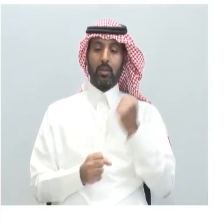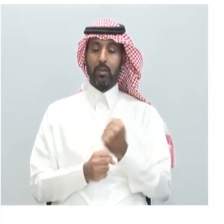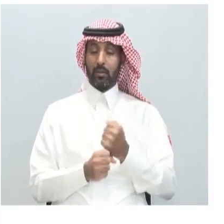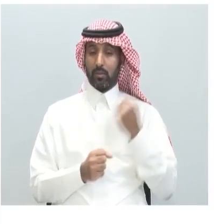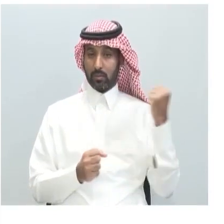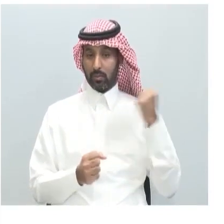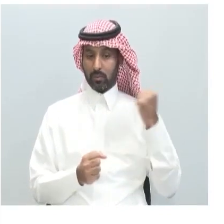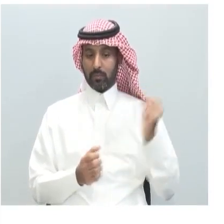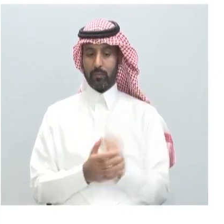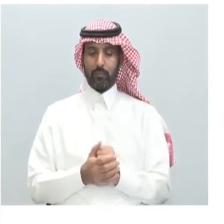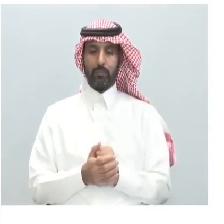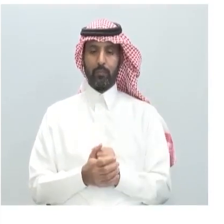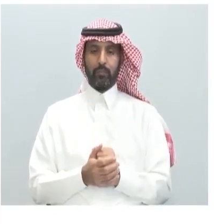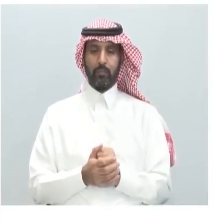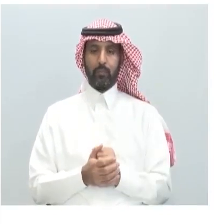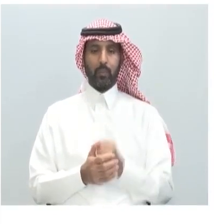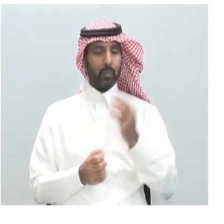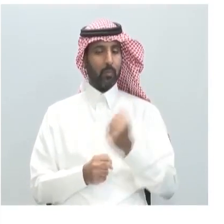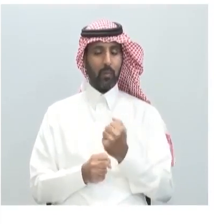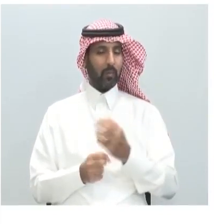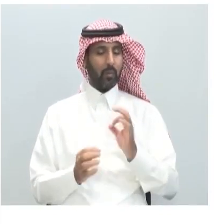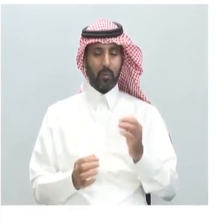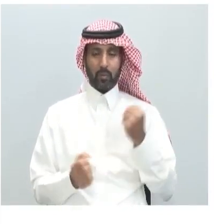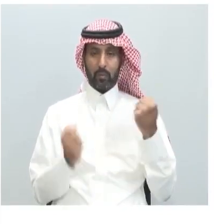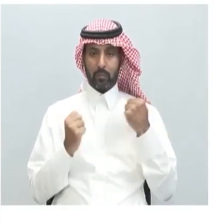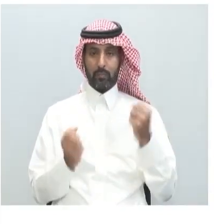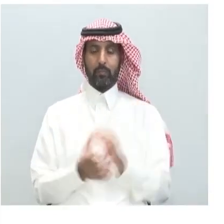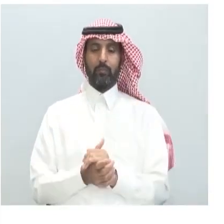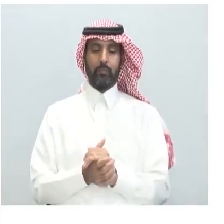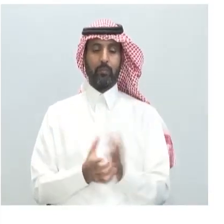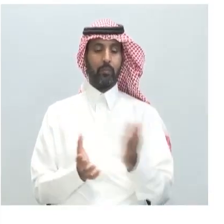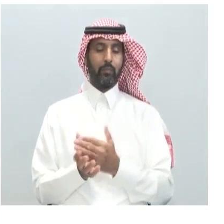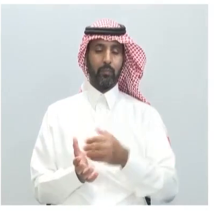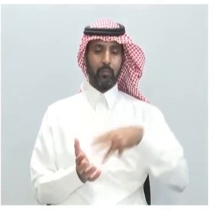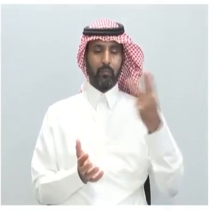that exercise. We don't have enough time to do that exercise.